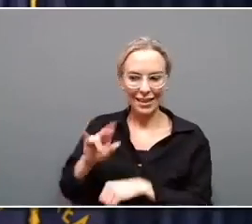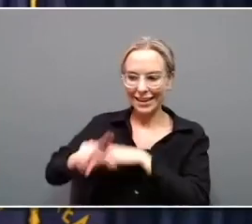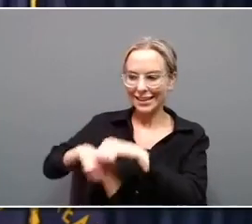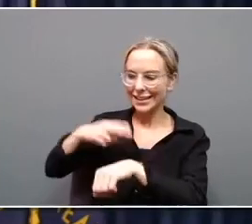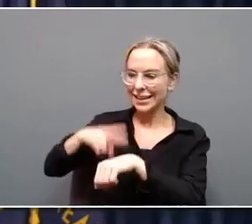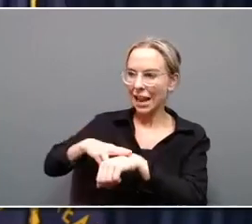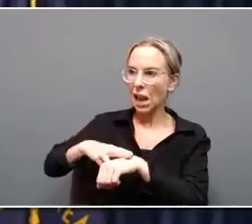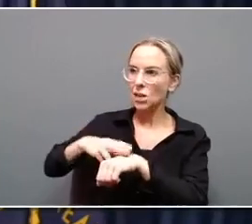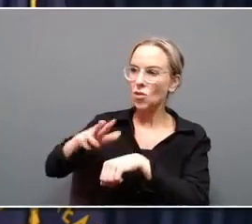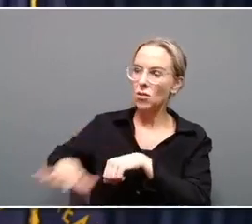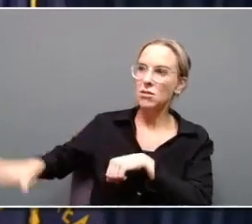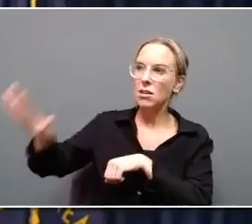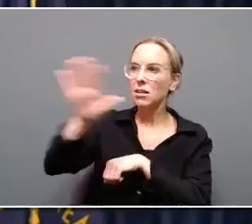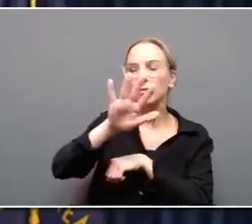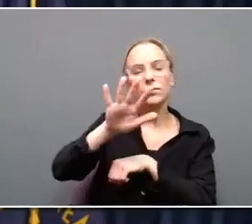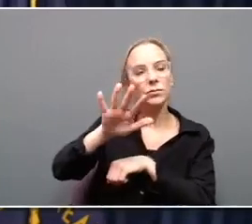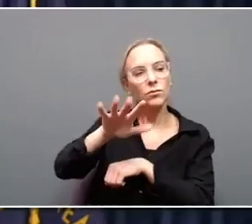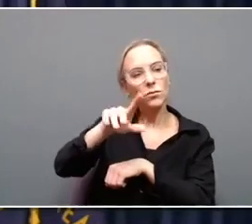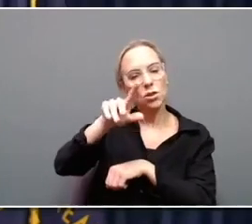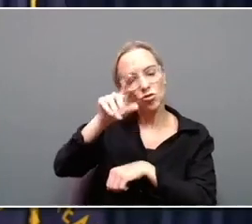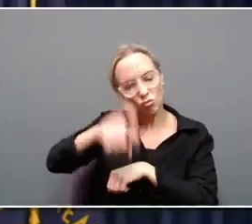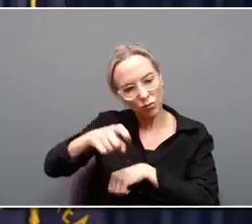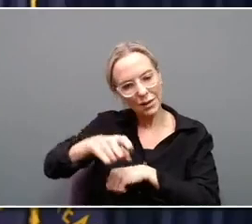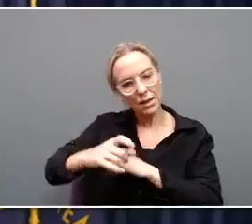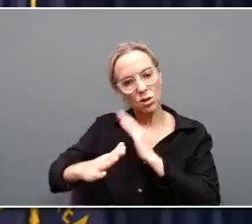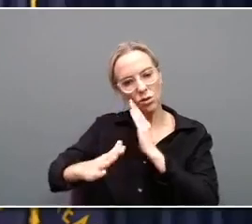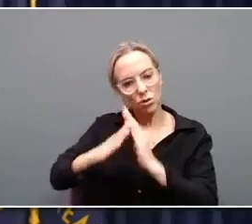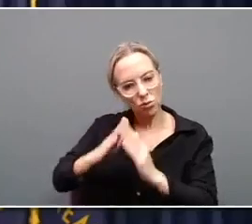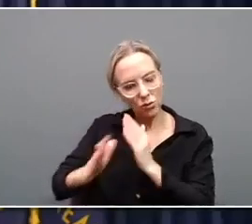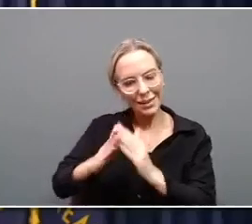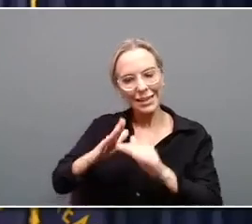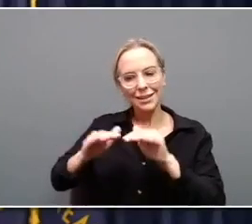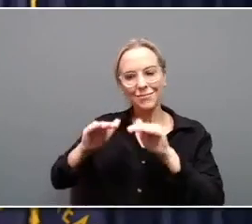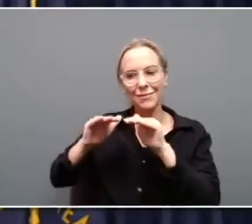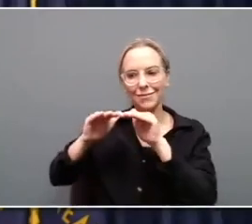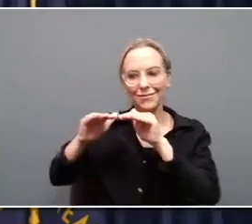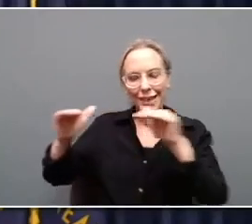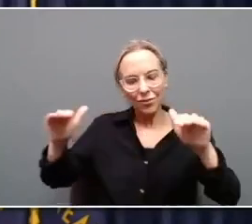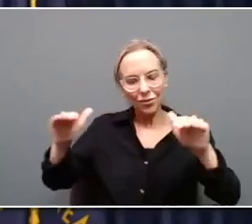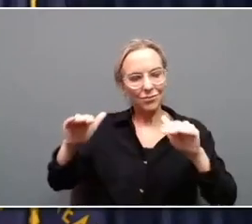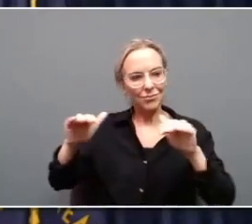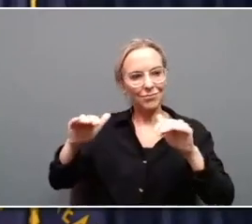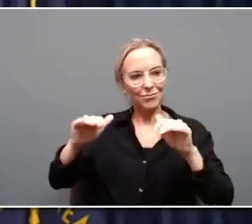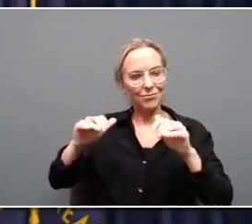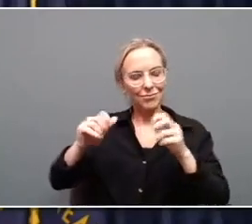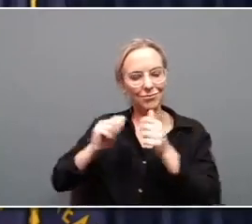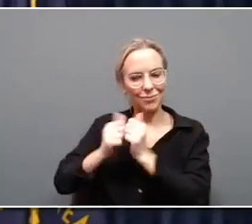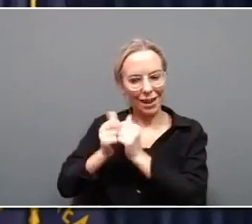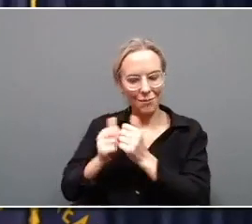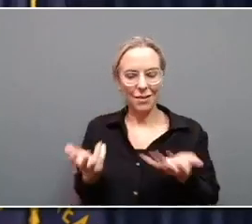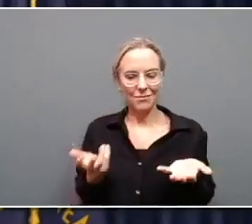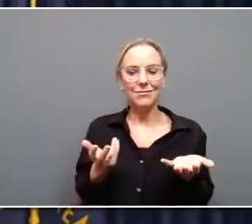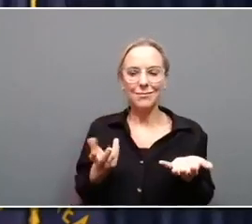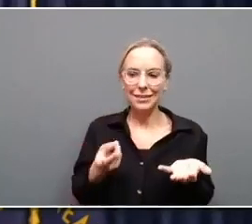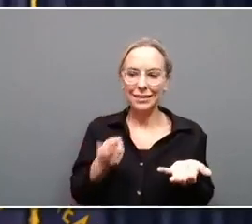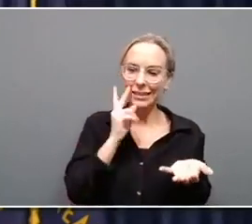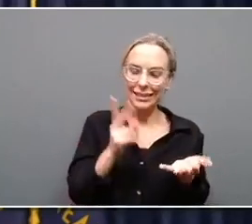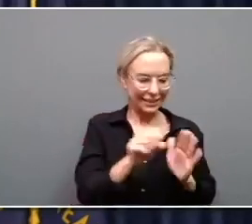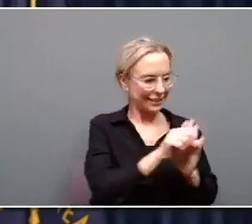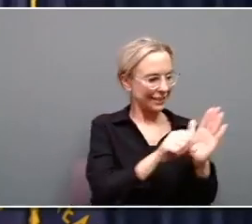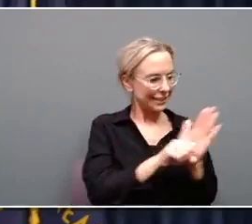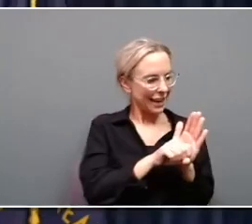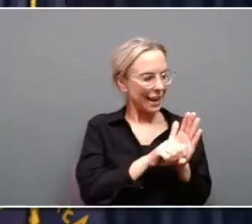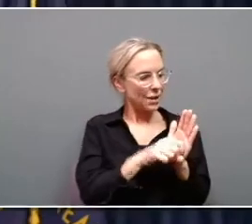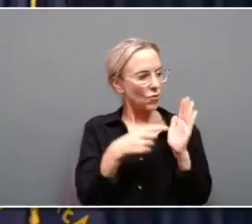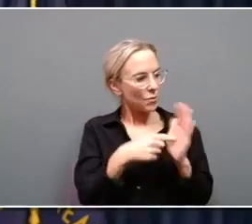be community level campaigns. When you think about electing a state representative or state senator, I mean,